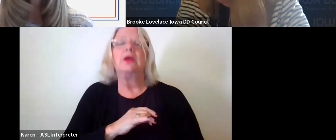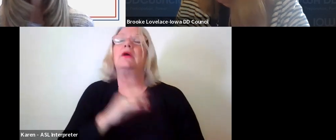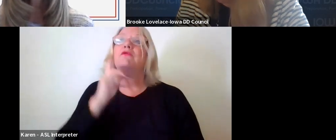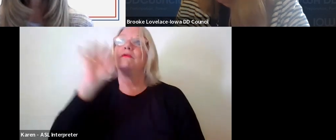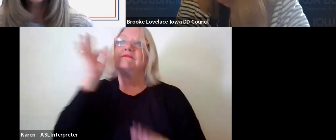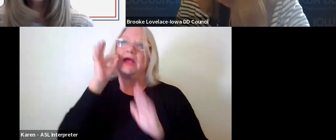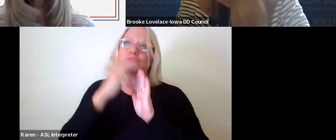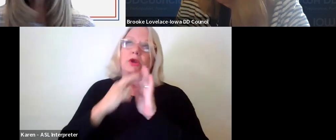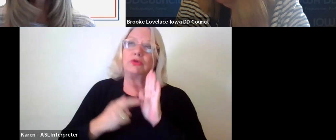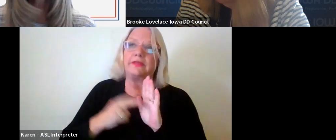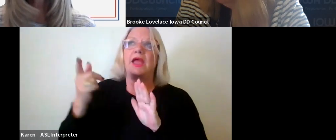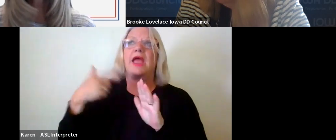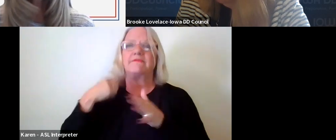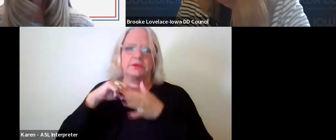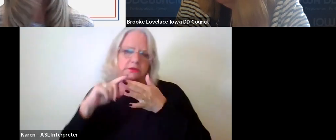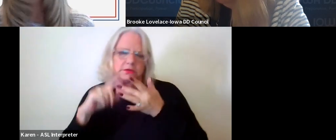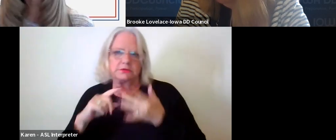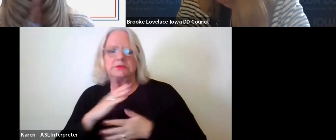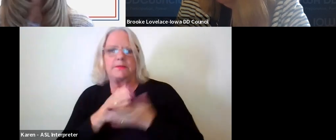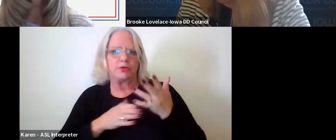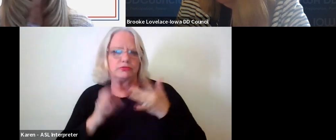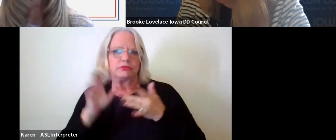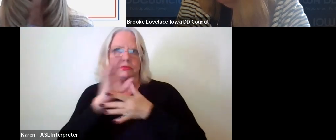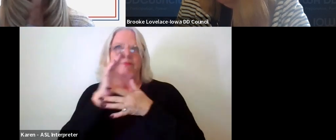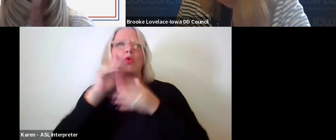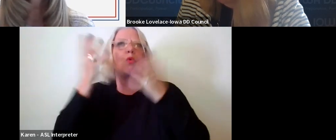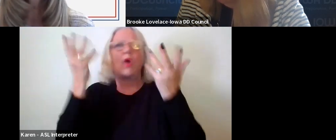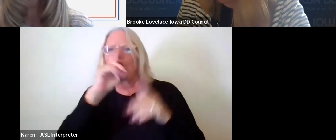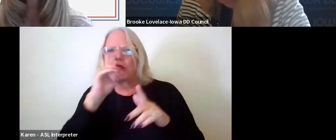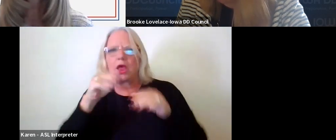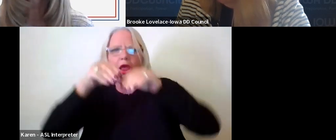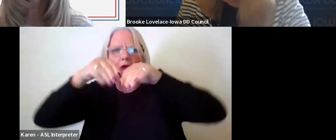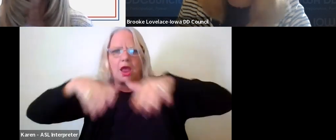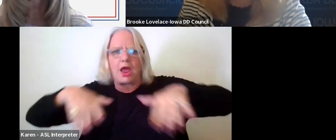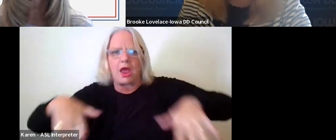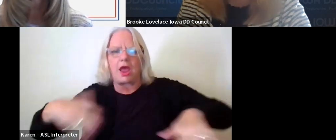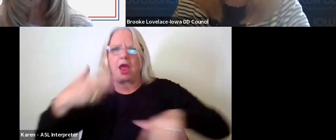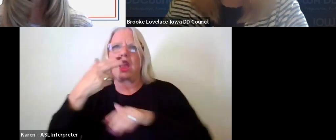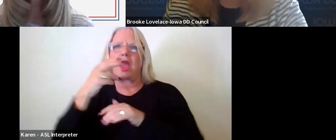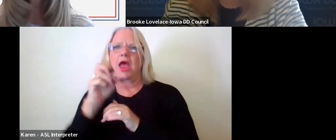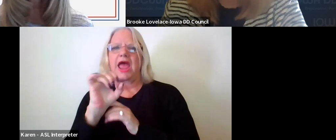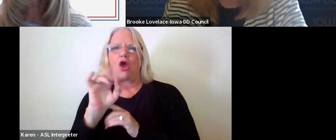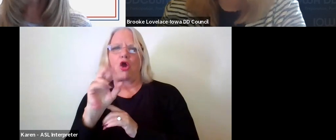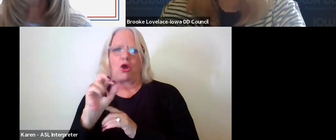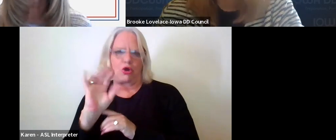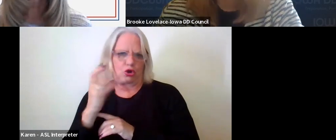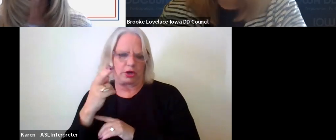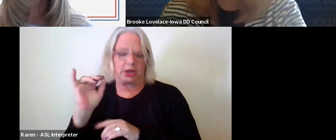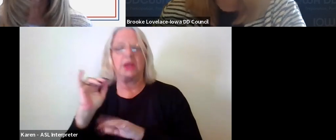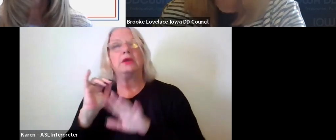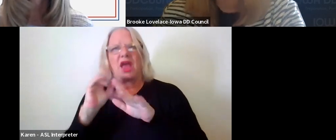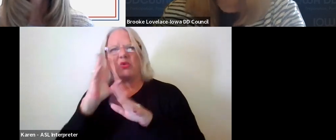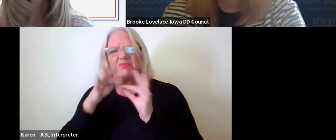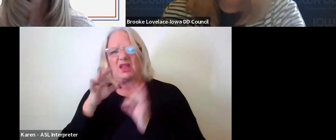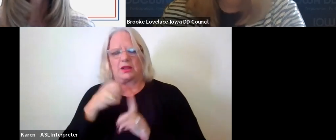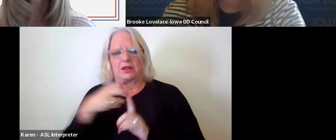regulations. And I'll tell you, I'm going to talk about that hierarchy, and we really see this as a great, I'm going to say, win in the